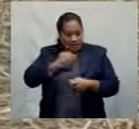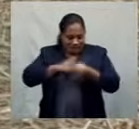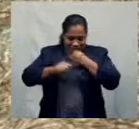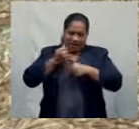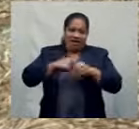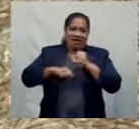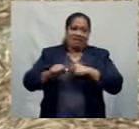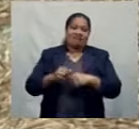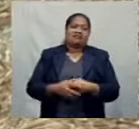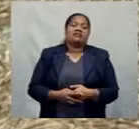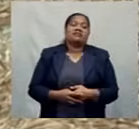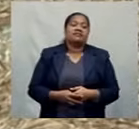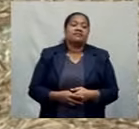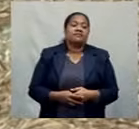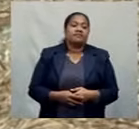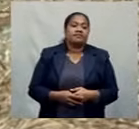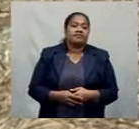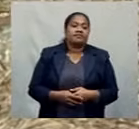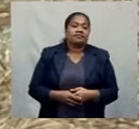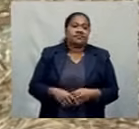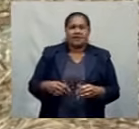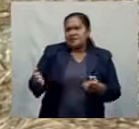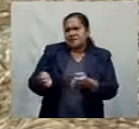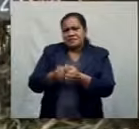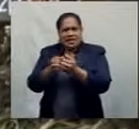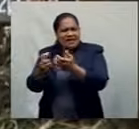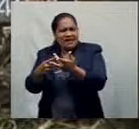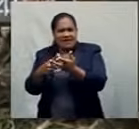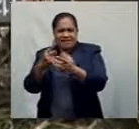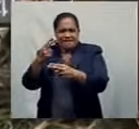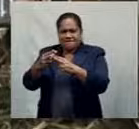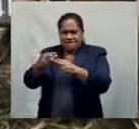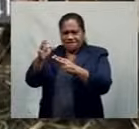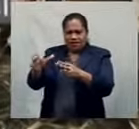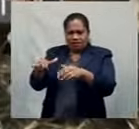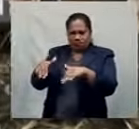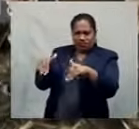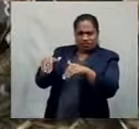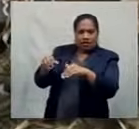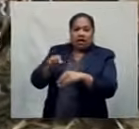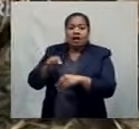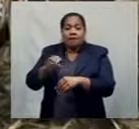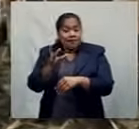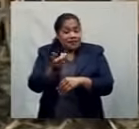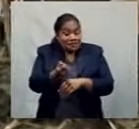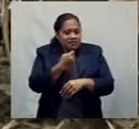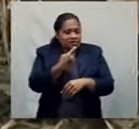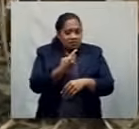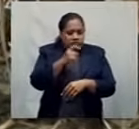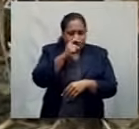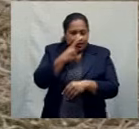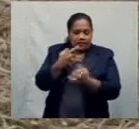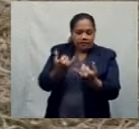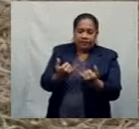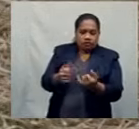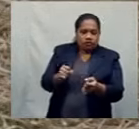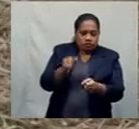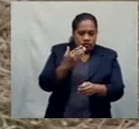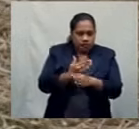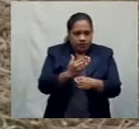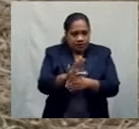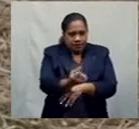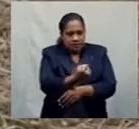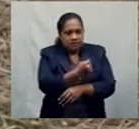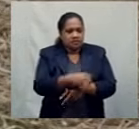who will be suffering in the end. Despite the boycott by many farmers, others say they can't afford to leave their cane standing for long.